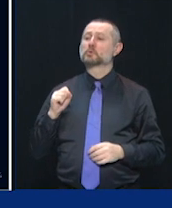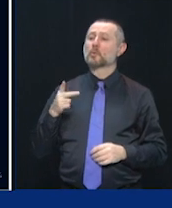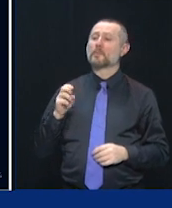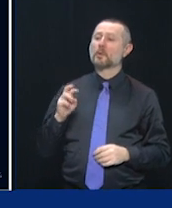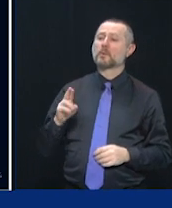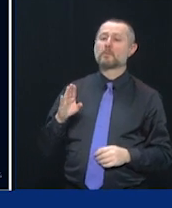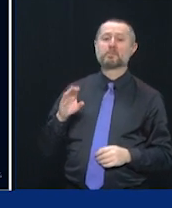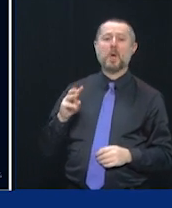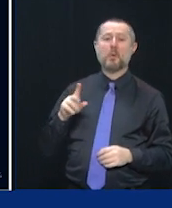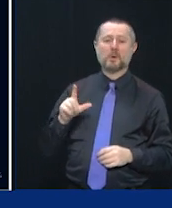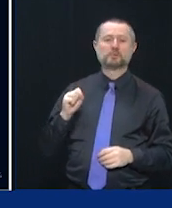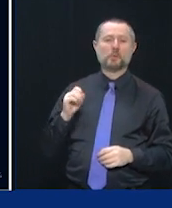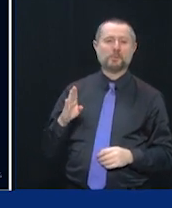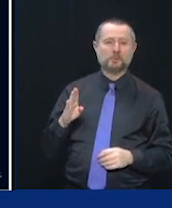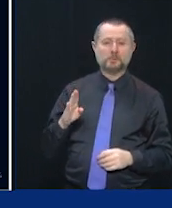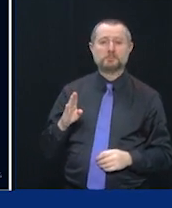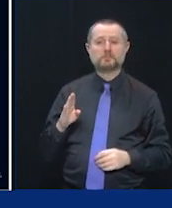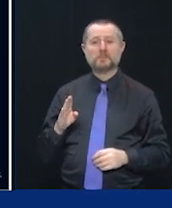have a party.